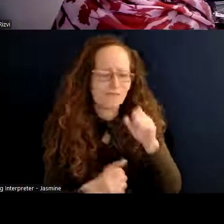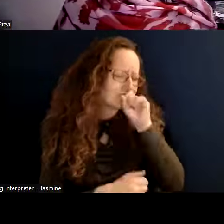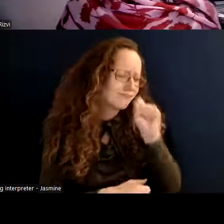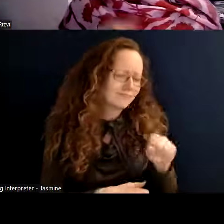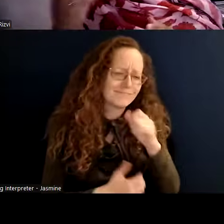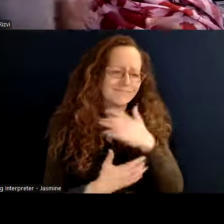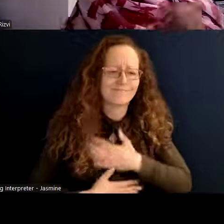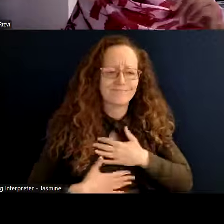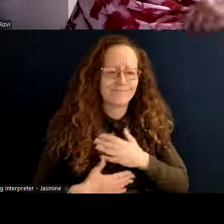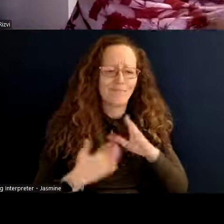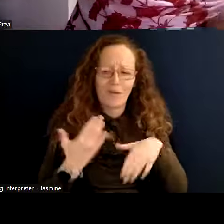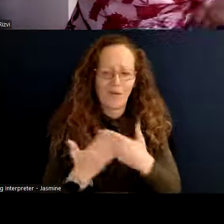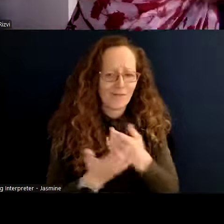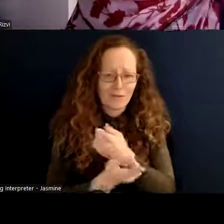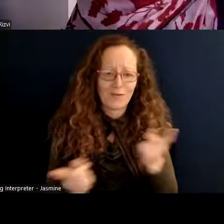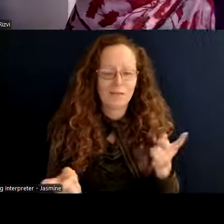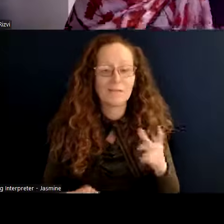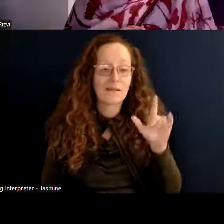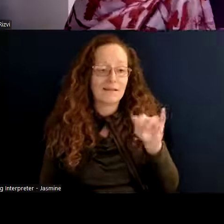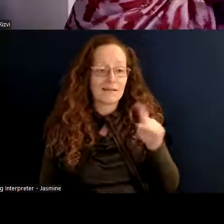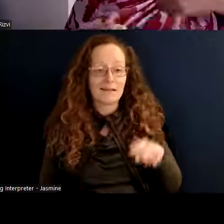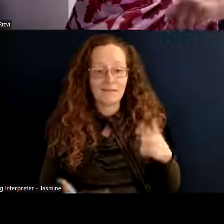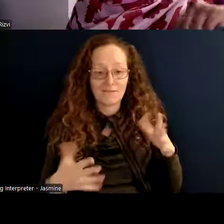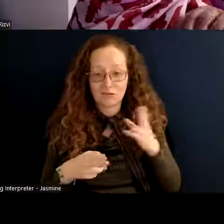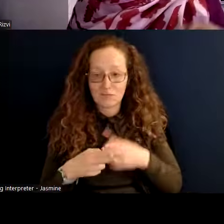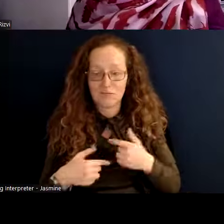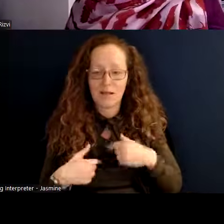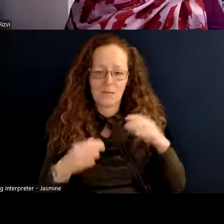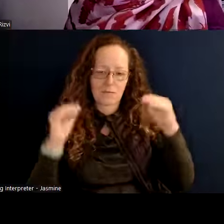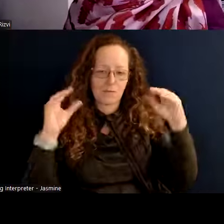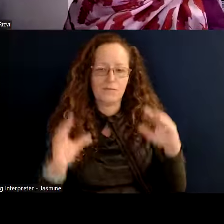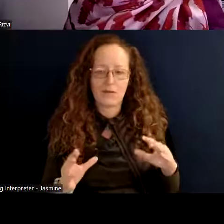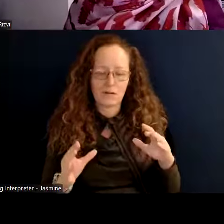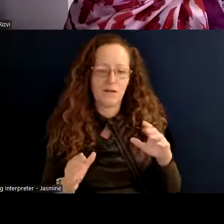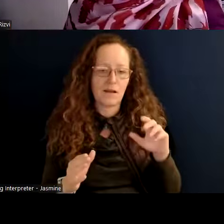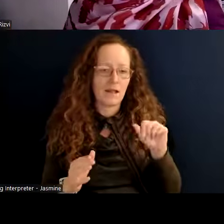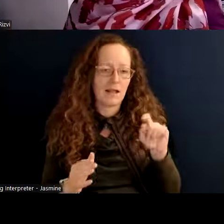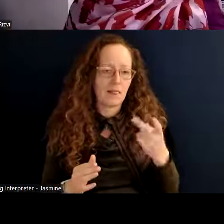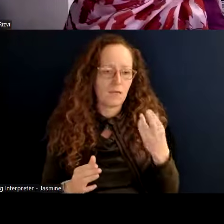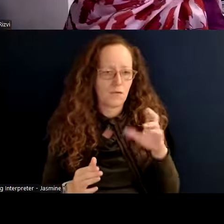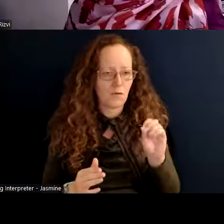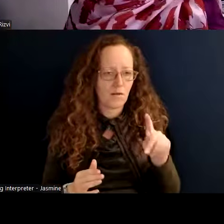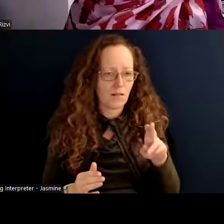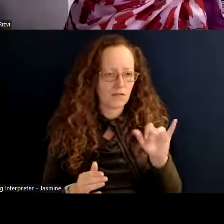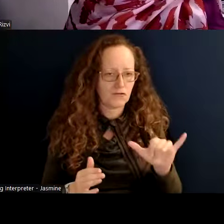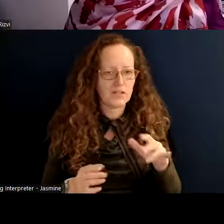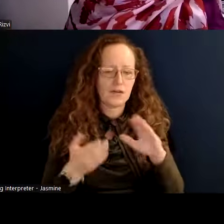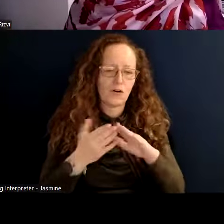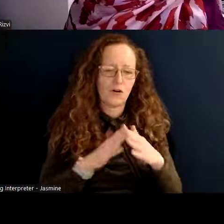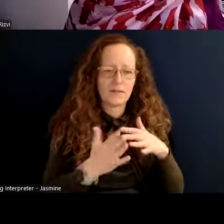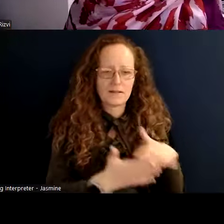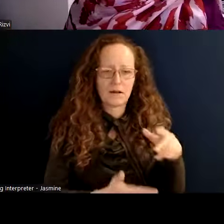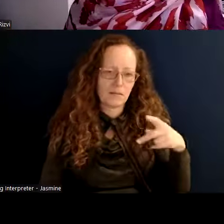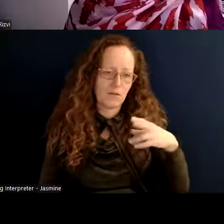you. So, as Liz mentioned, I'm a professor of anthropology and urban studies at Pratt Institute, which is situated